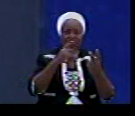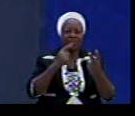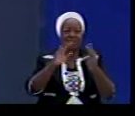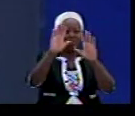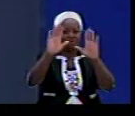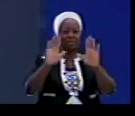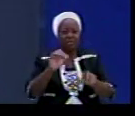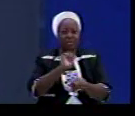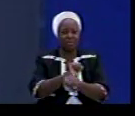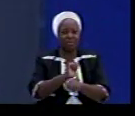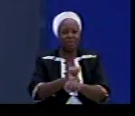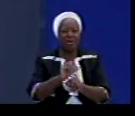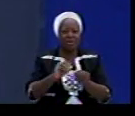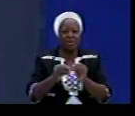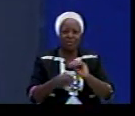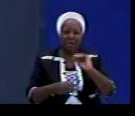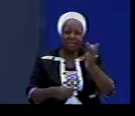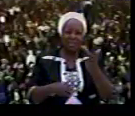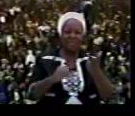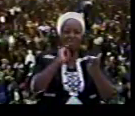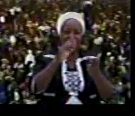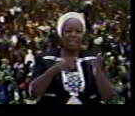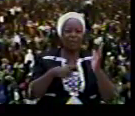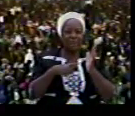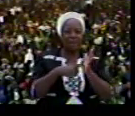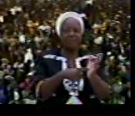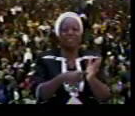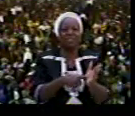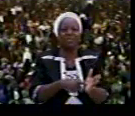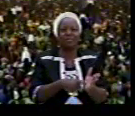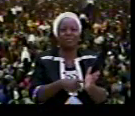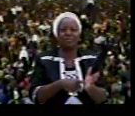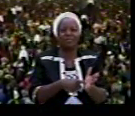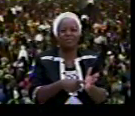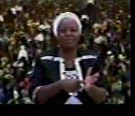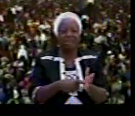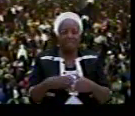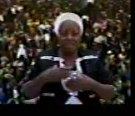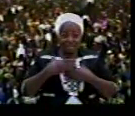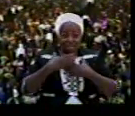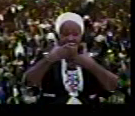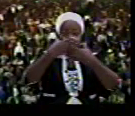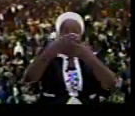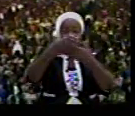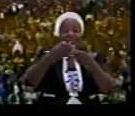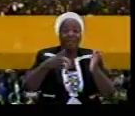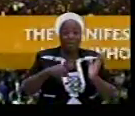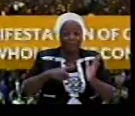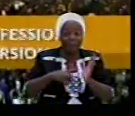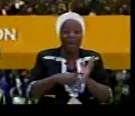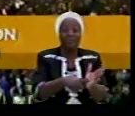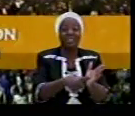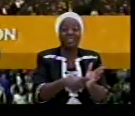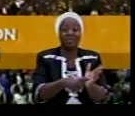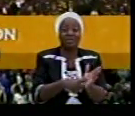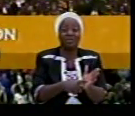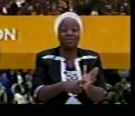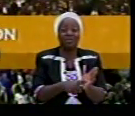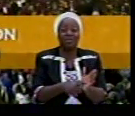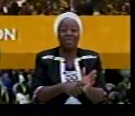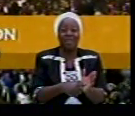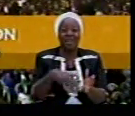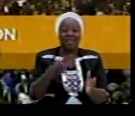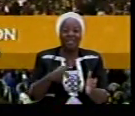manifestation. Somebody shout manifestation. The manifestation of confession